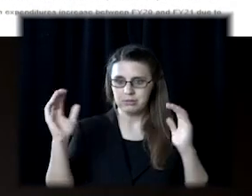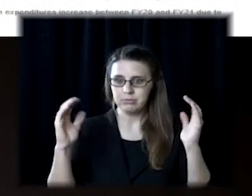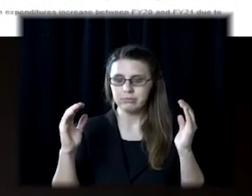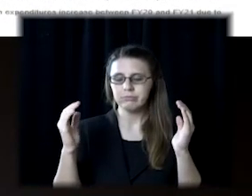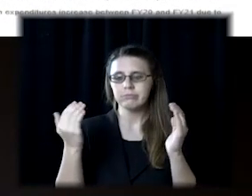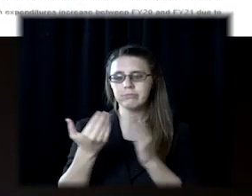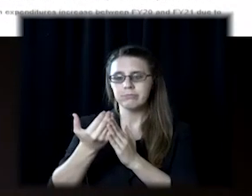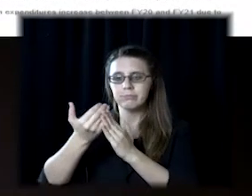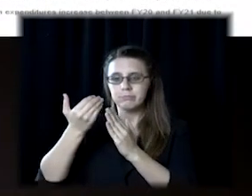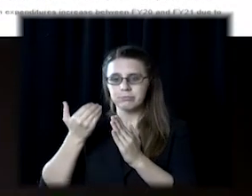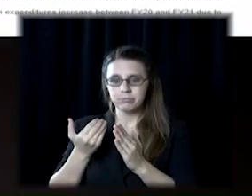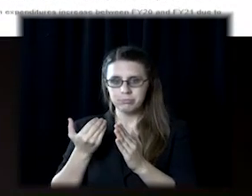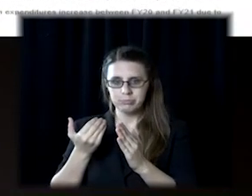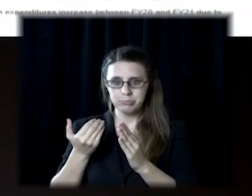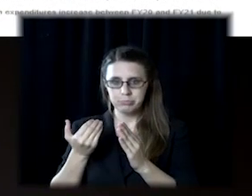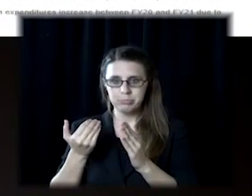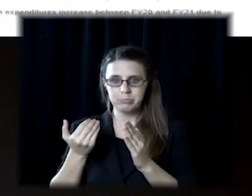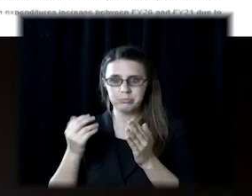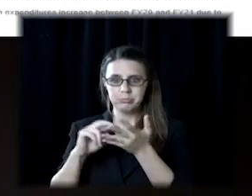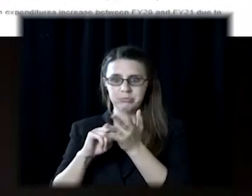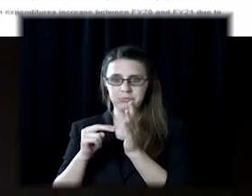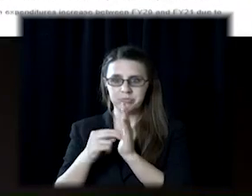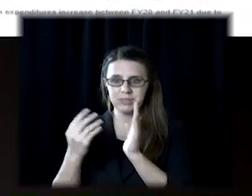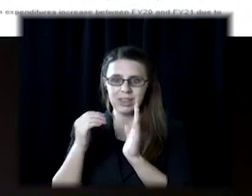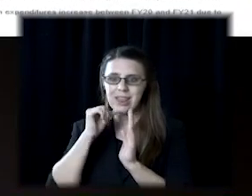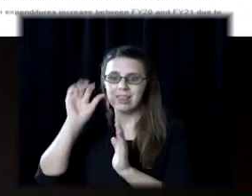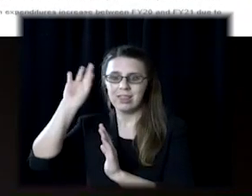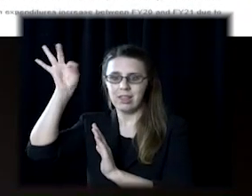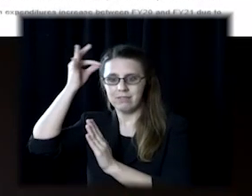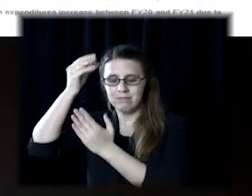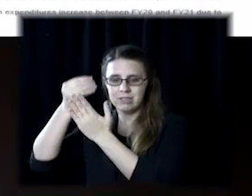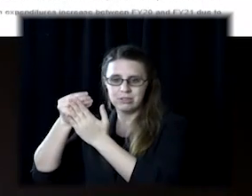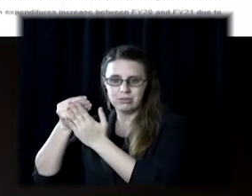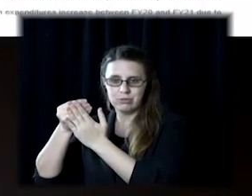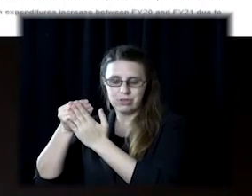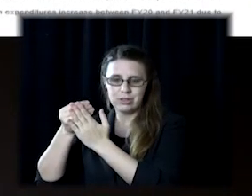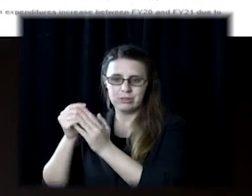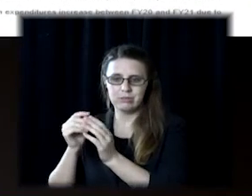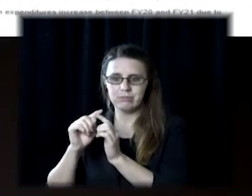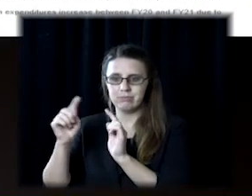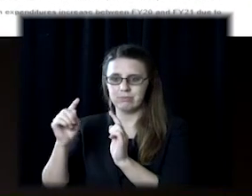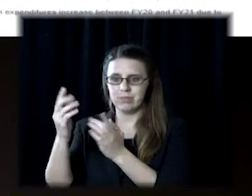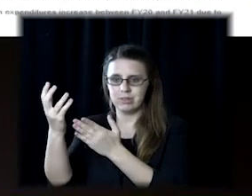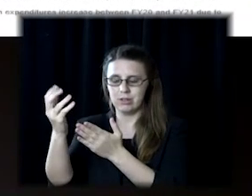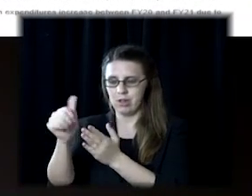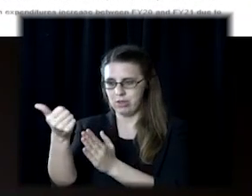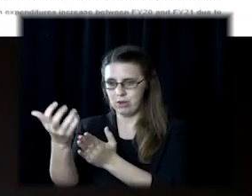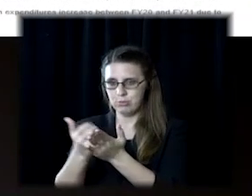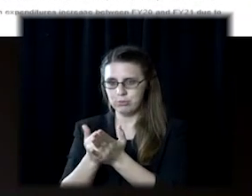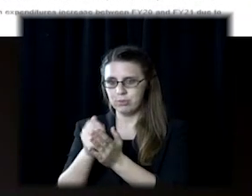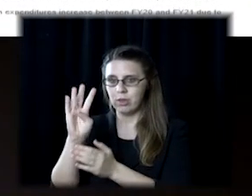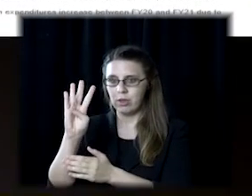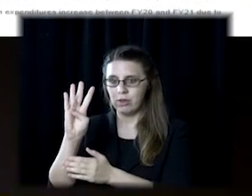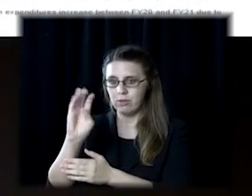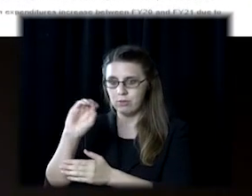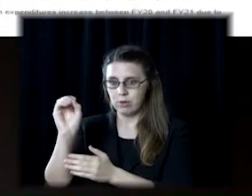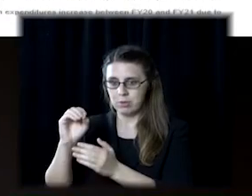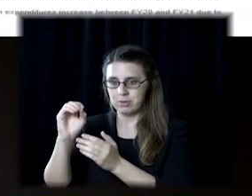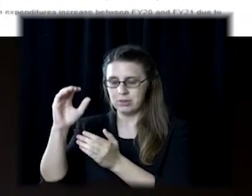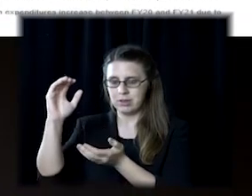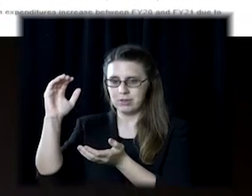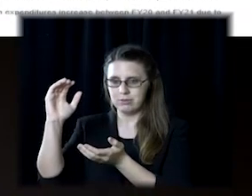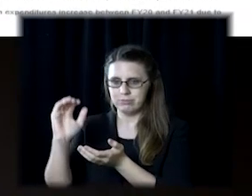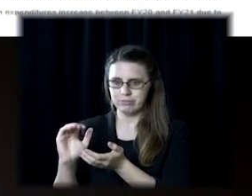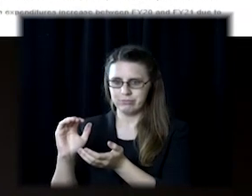Pre-measures, own revenues, meaning not federal funds, drop 4%, while post-measures, with the efforts that the government